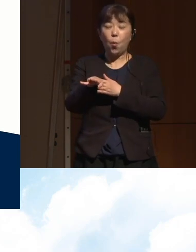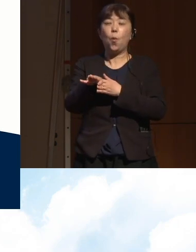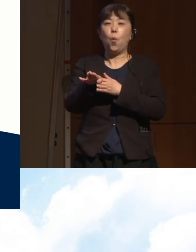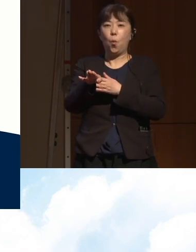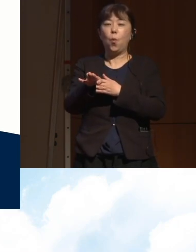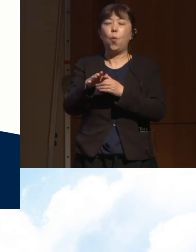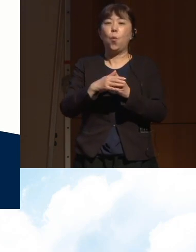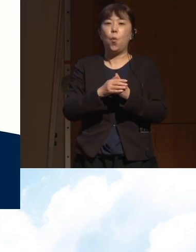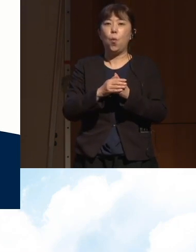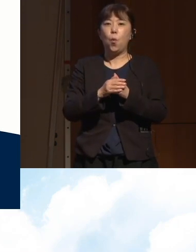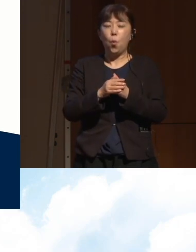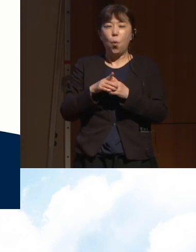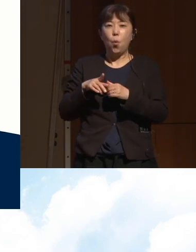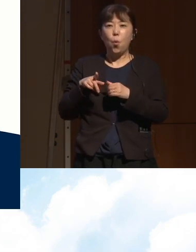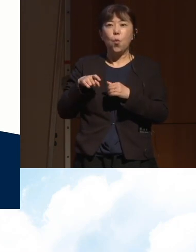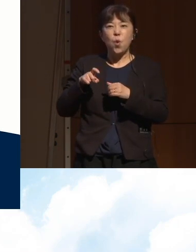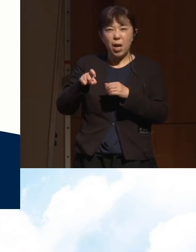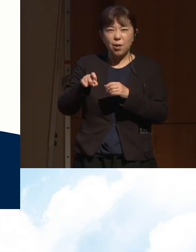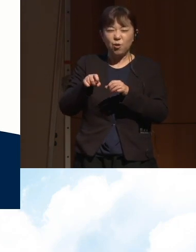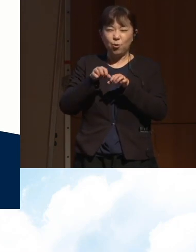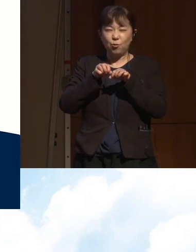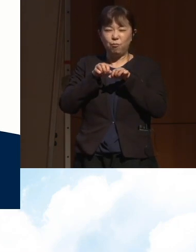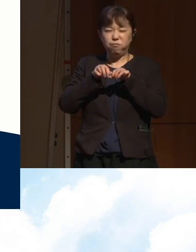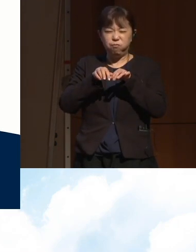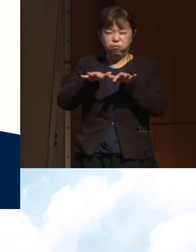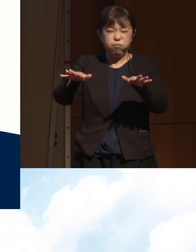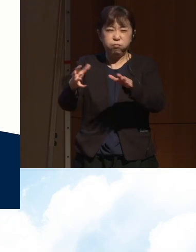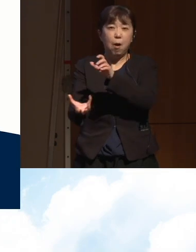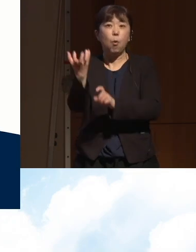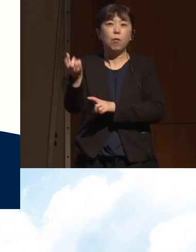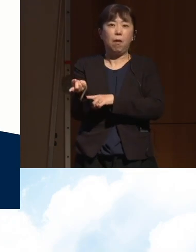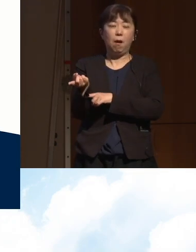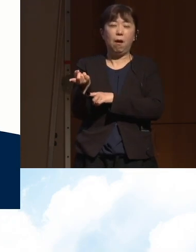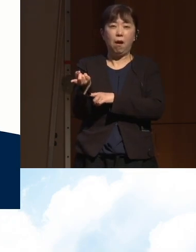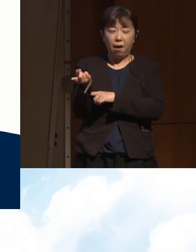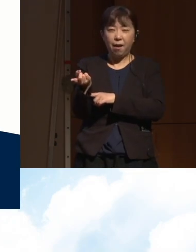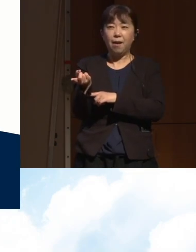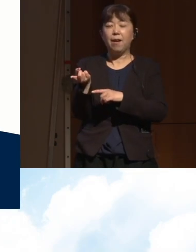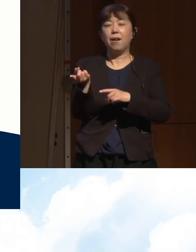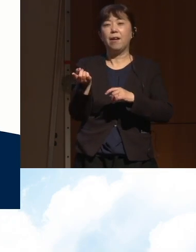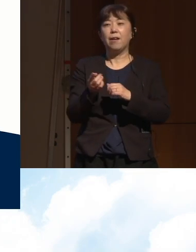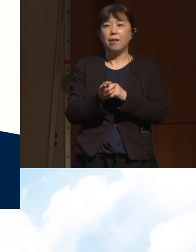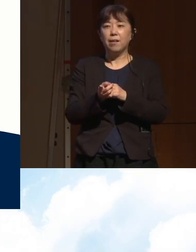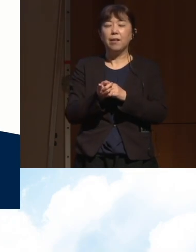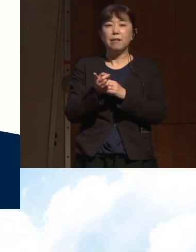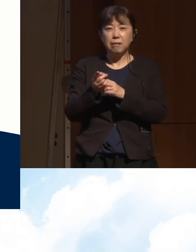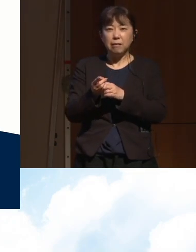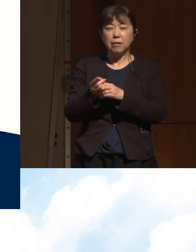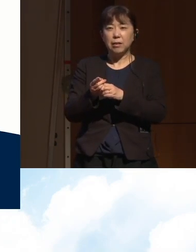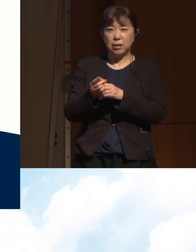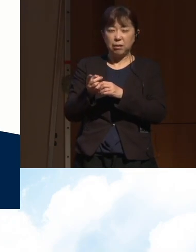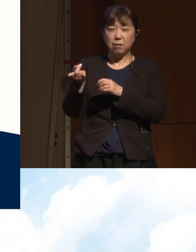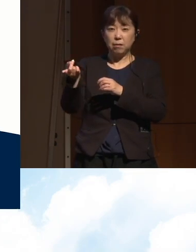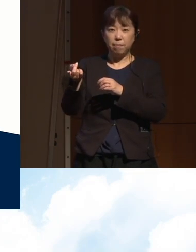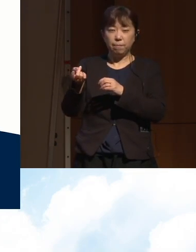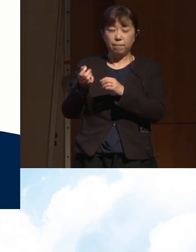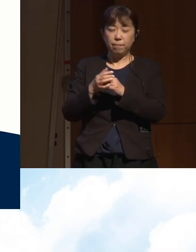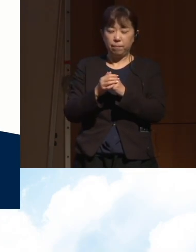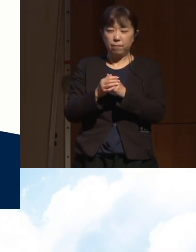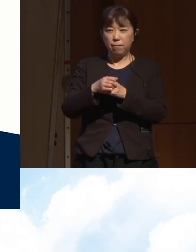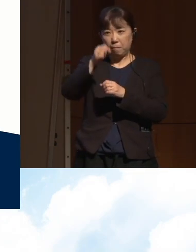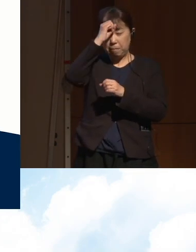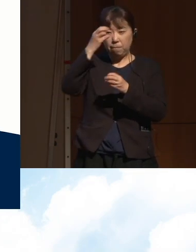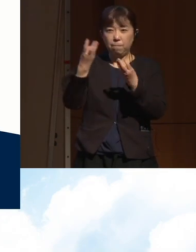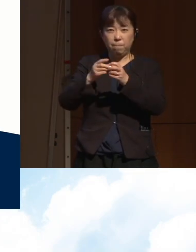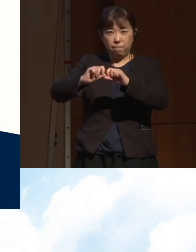virus outbreak in Kigali, a nosocomial amplification of the first cases of